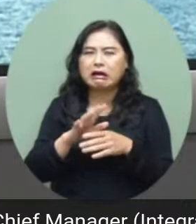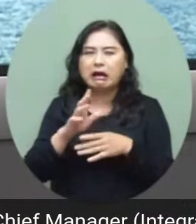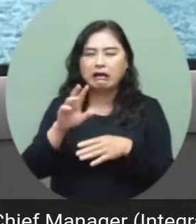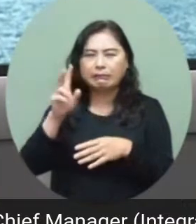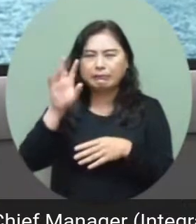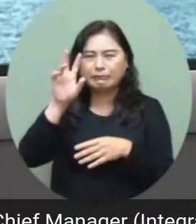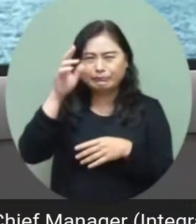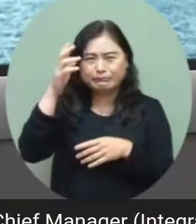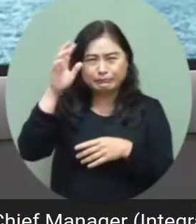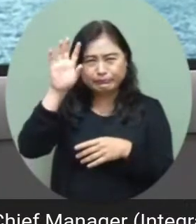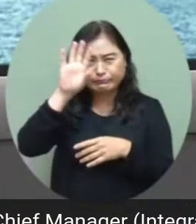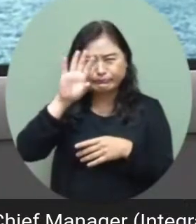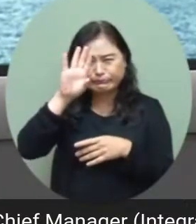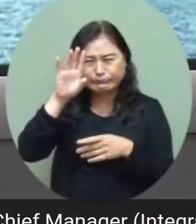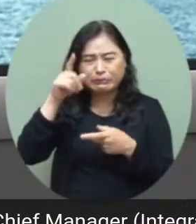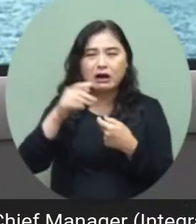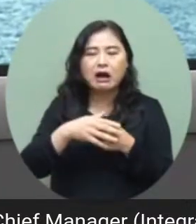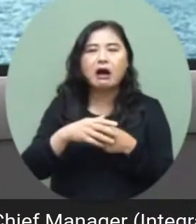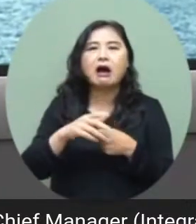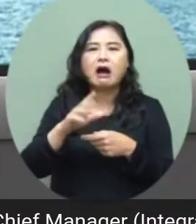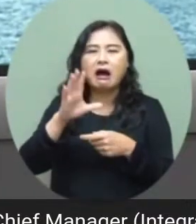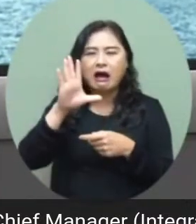MRI tests, and there were also